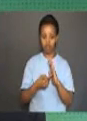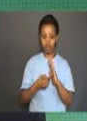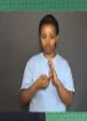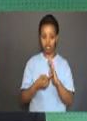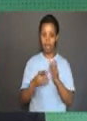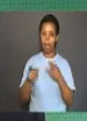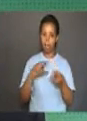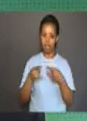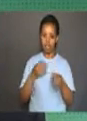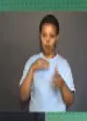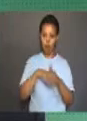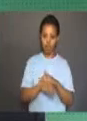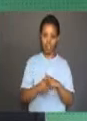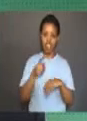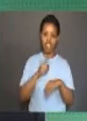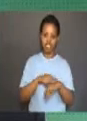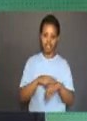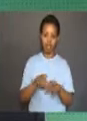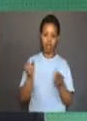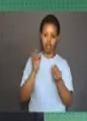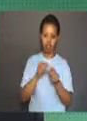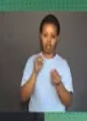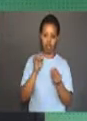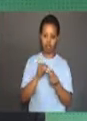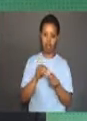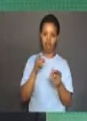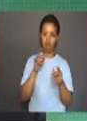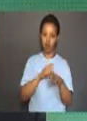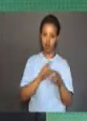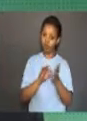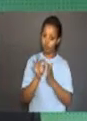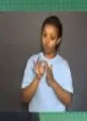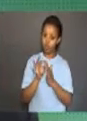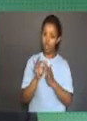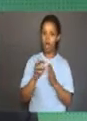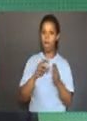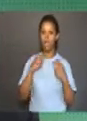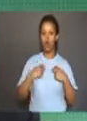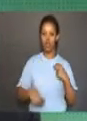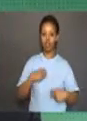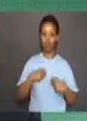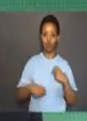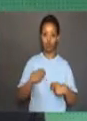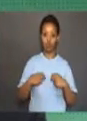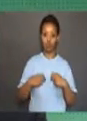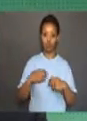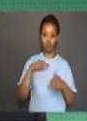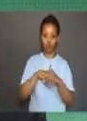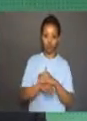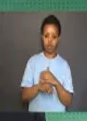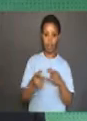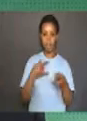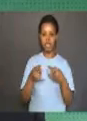inherited traits in a population of organisms over time.